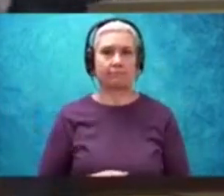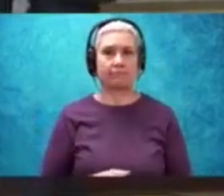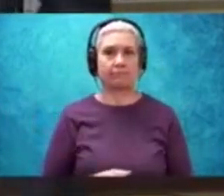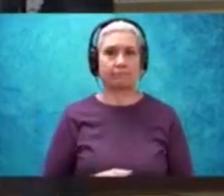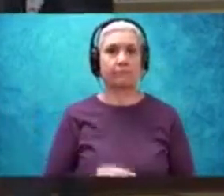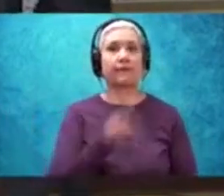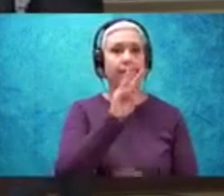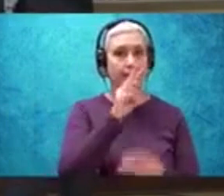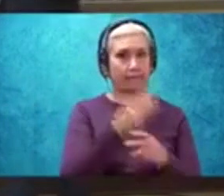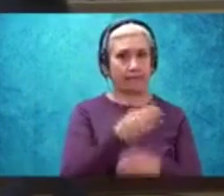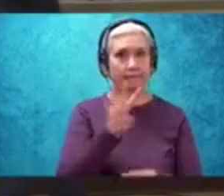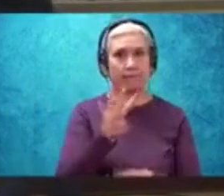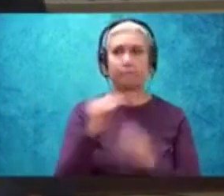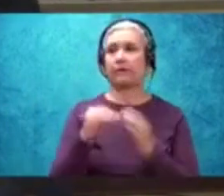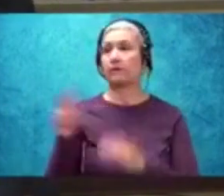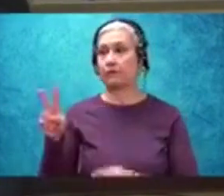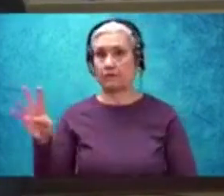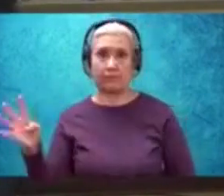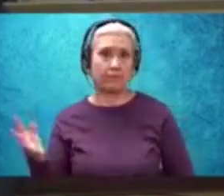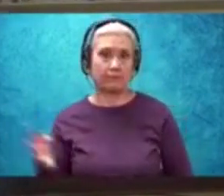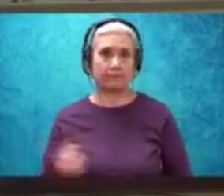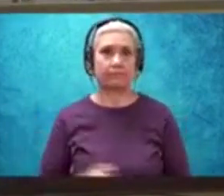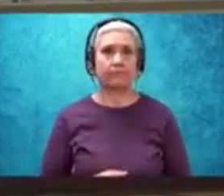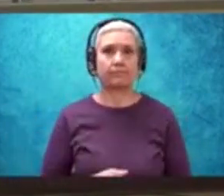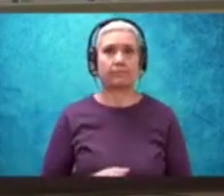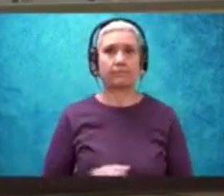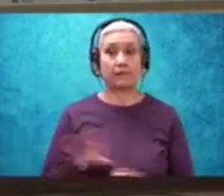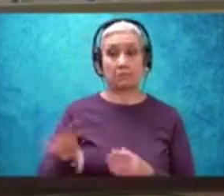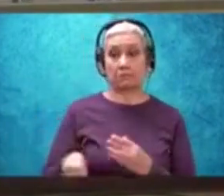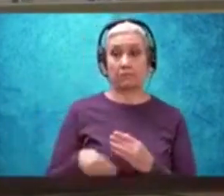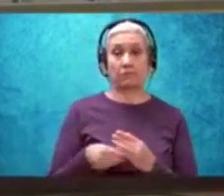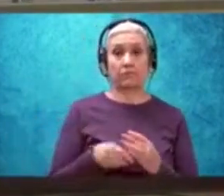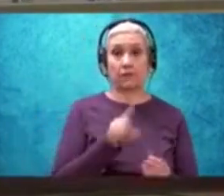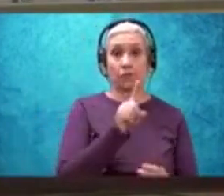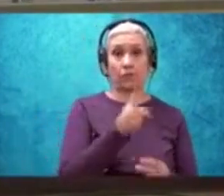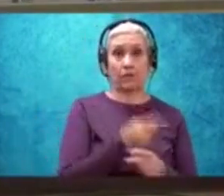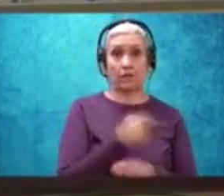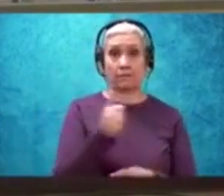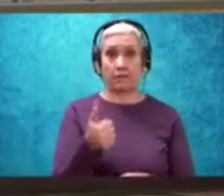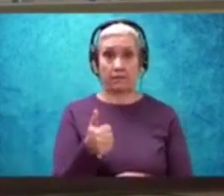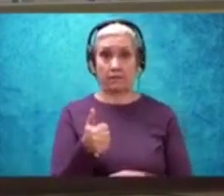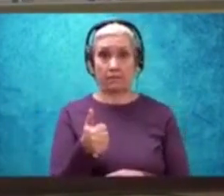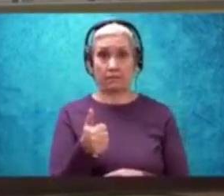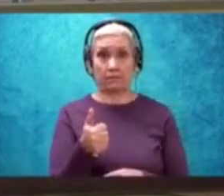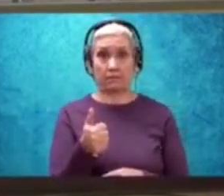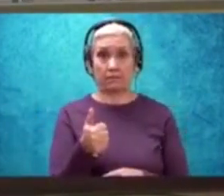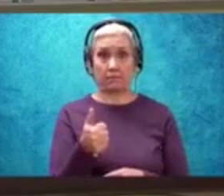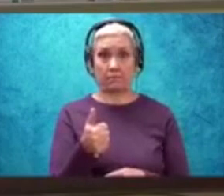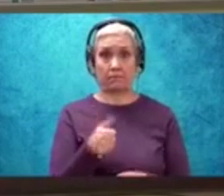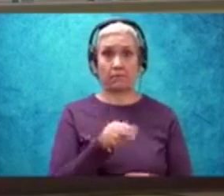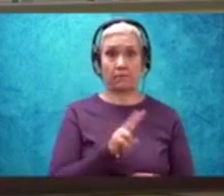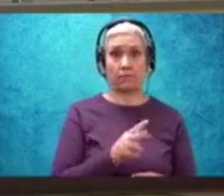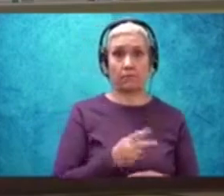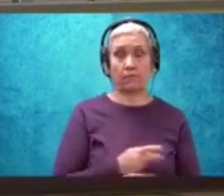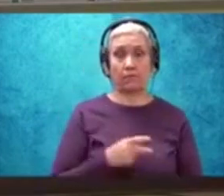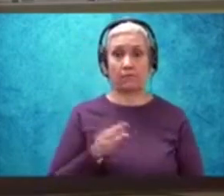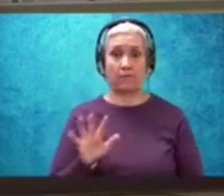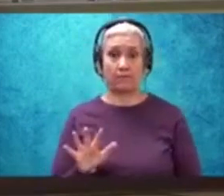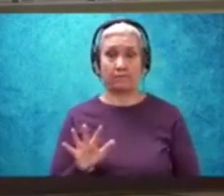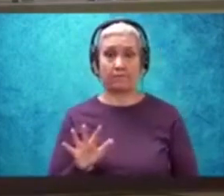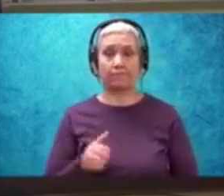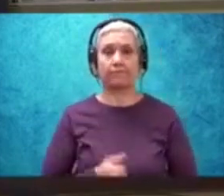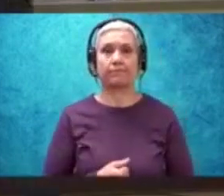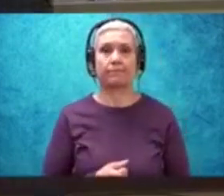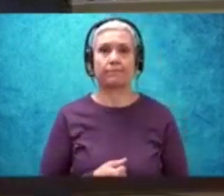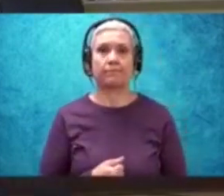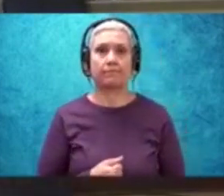equal to 6 times 4, which is 24. Additionally, if I do 1 times 10 and get 10, it's equal to 2 times 5.